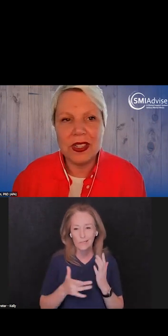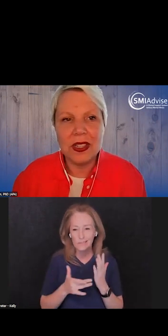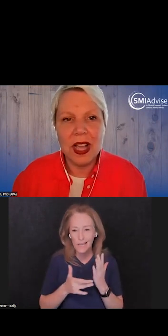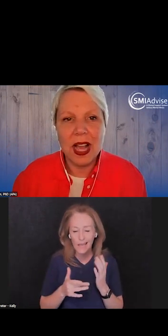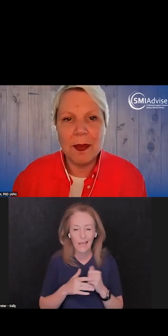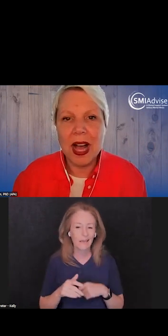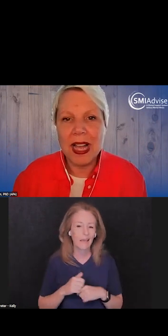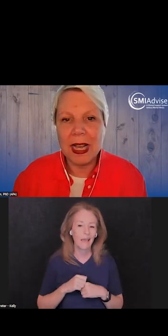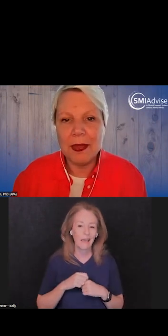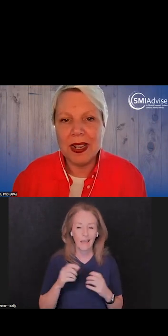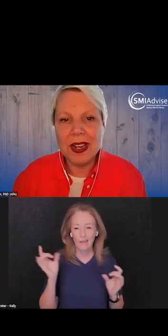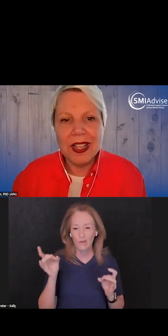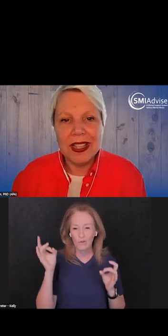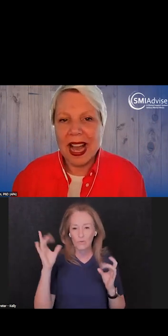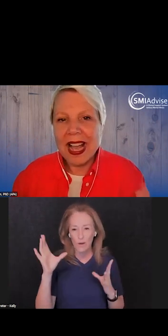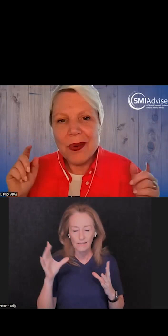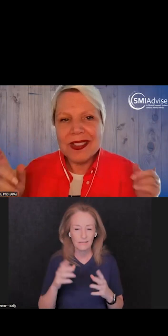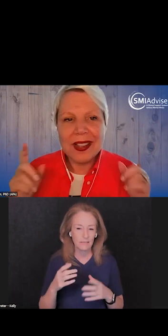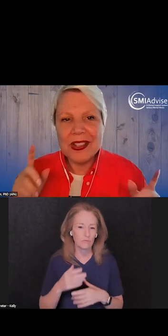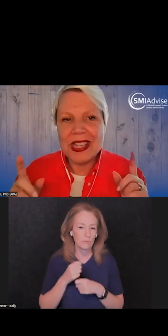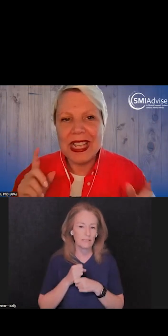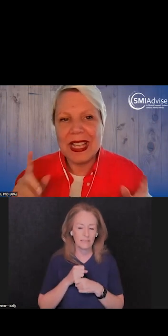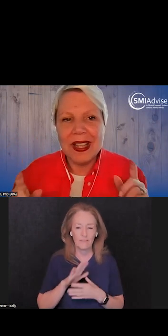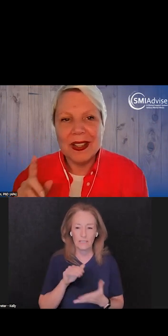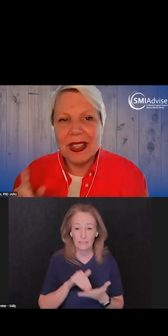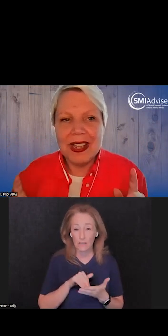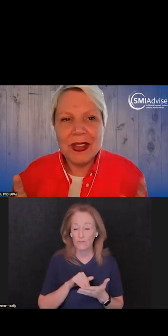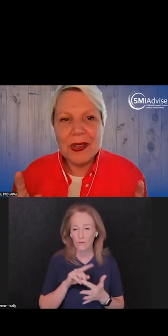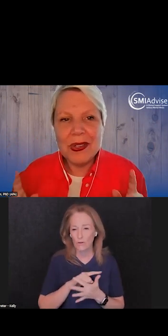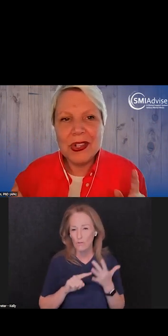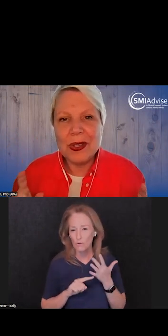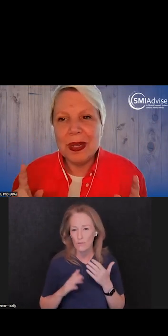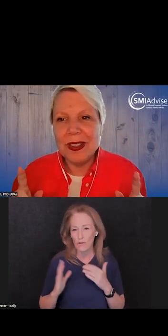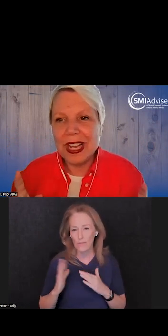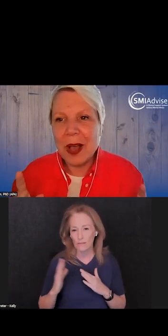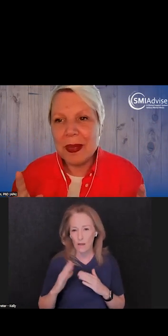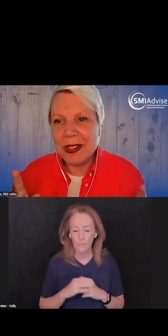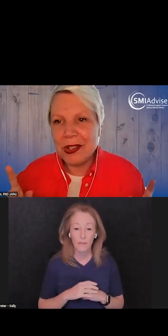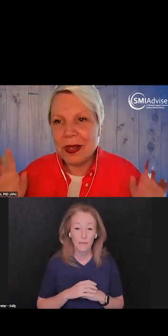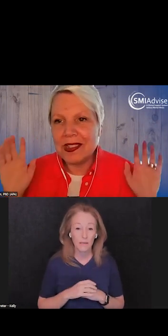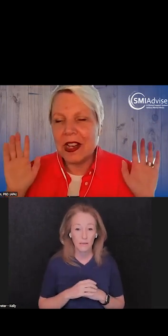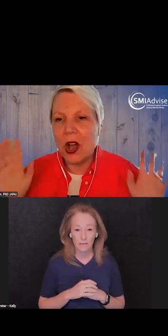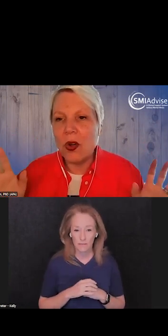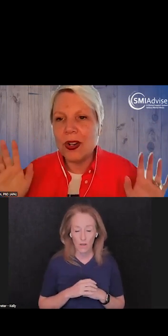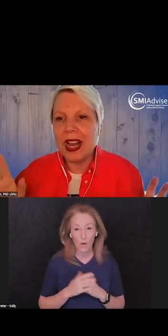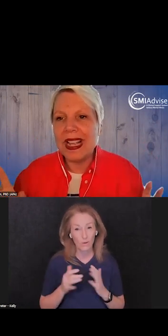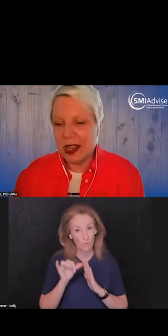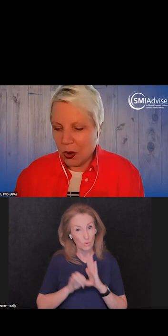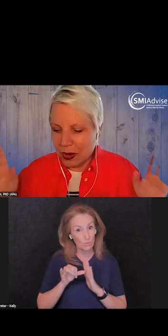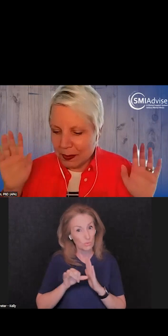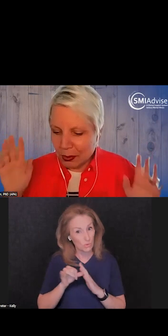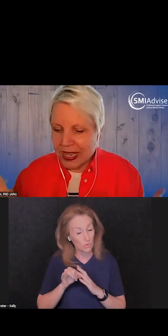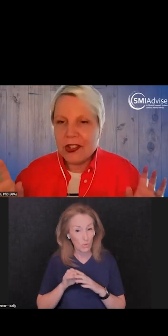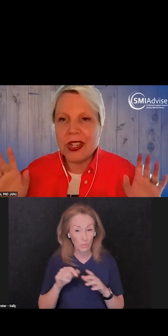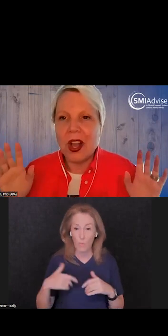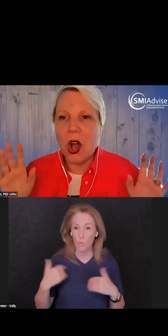are still high up there. I always love to see, even though YouTube, look at how big YouTube is, and overnight